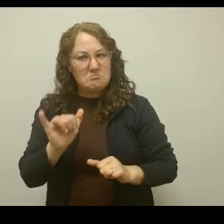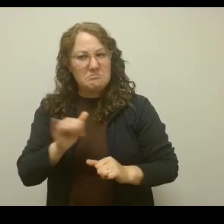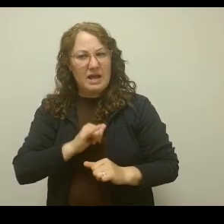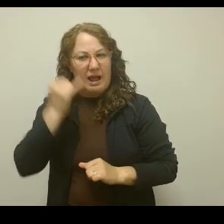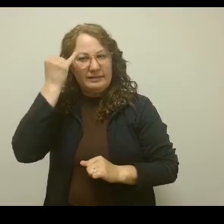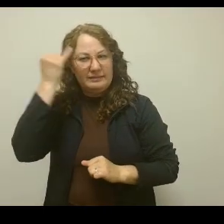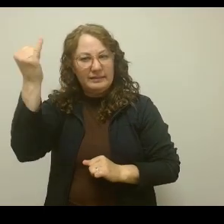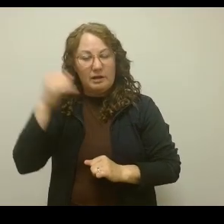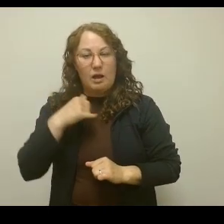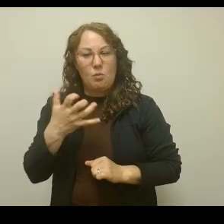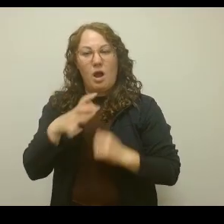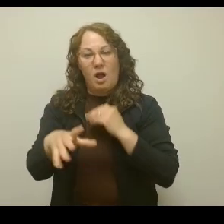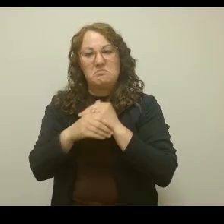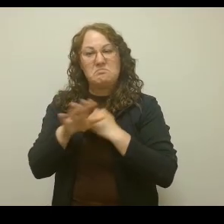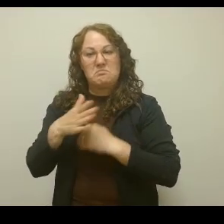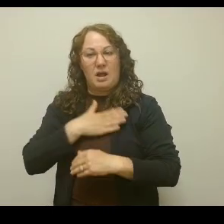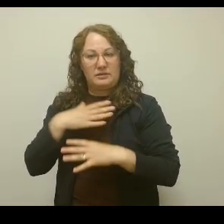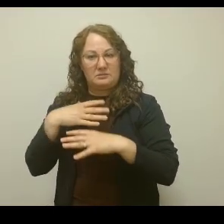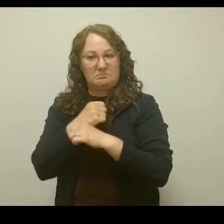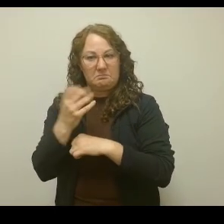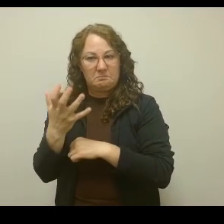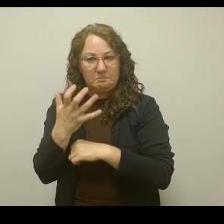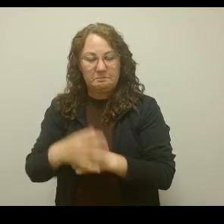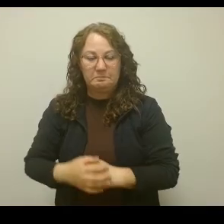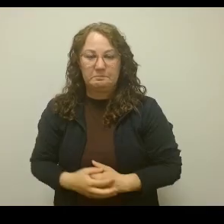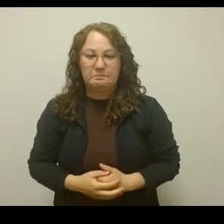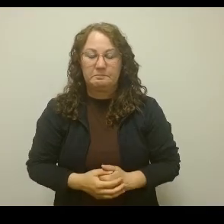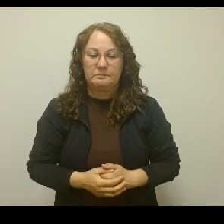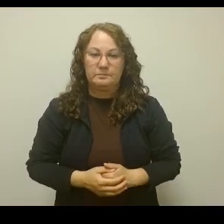I want to include in my summary.